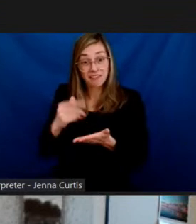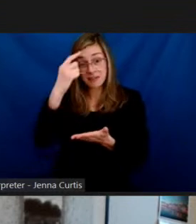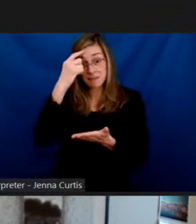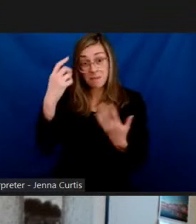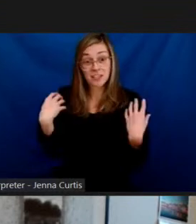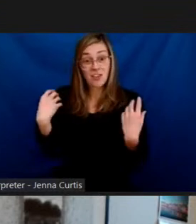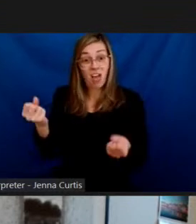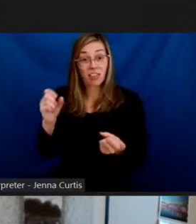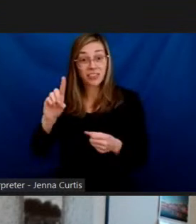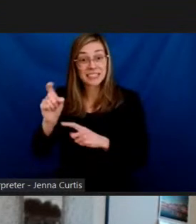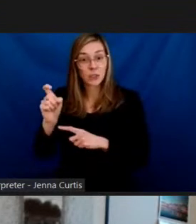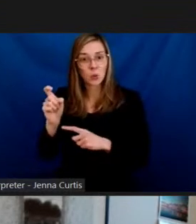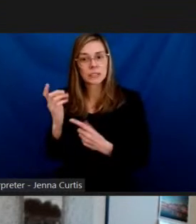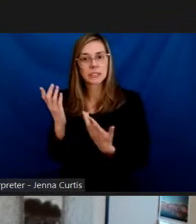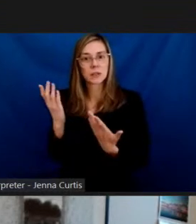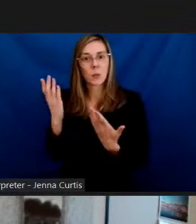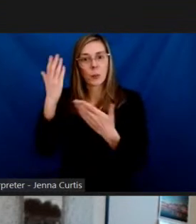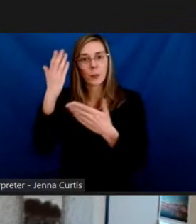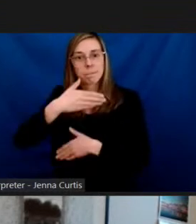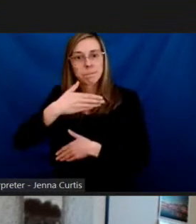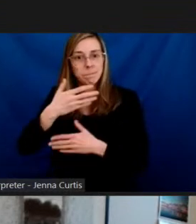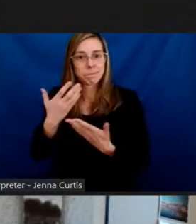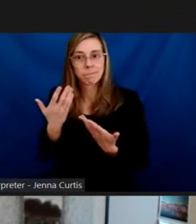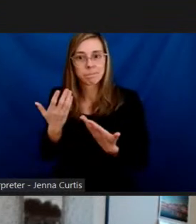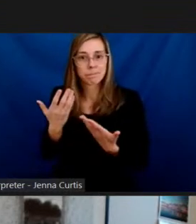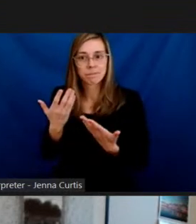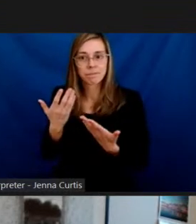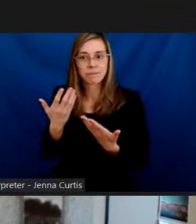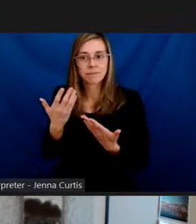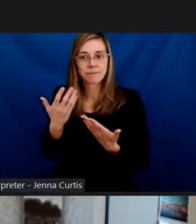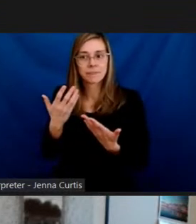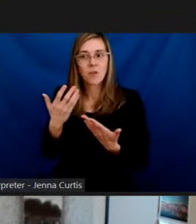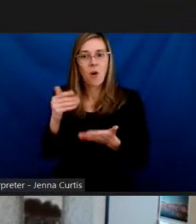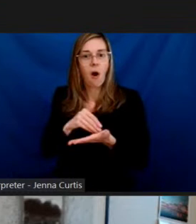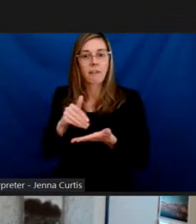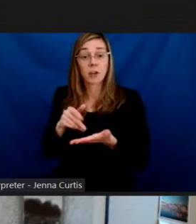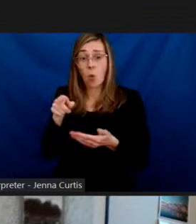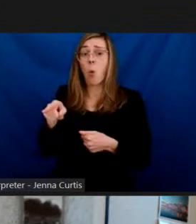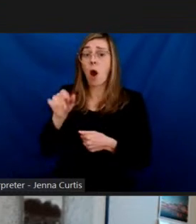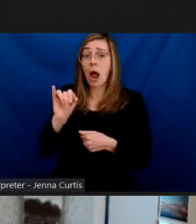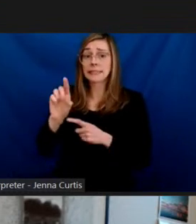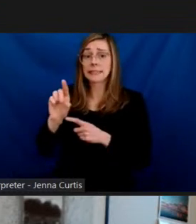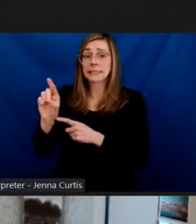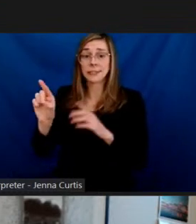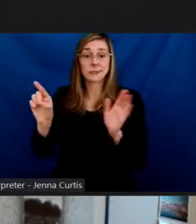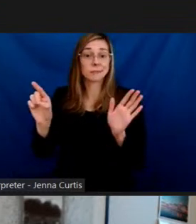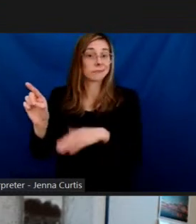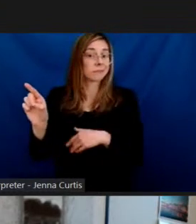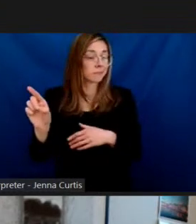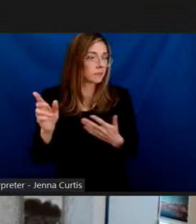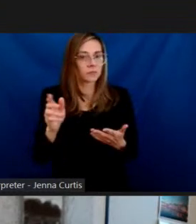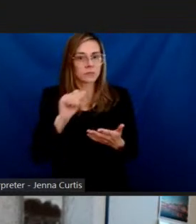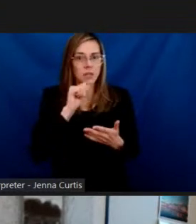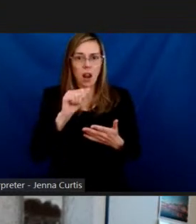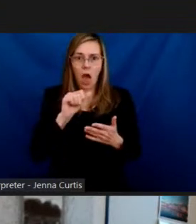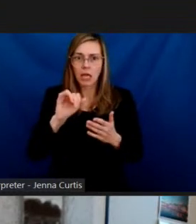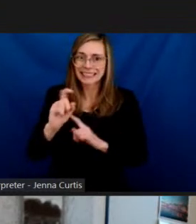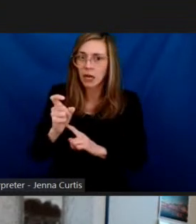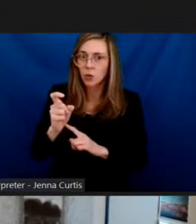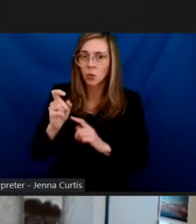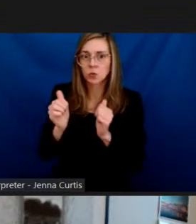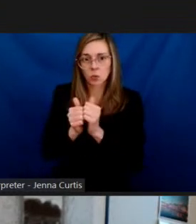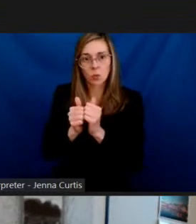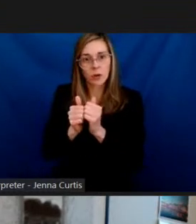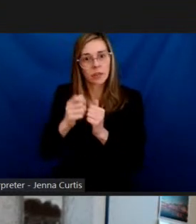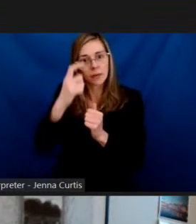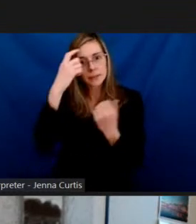overlooked. The dual diagnosis is not really looked at specifically for our community. So my first question is, how are